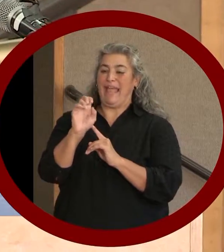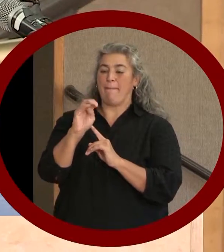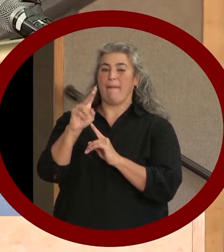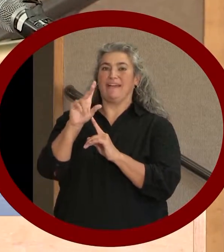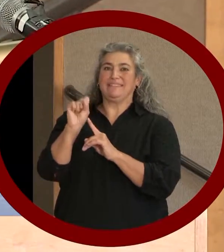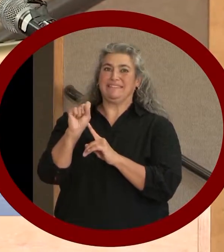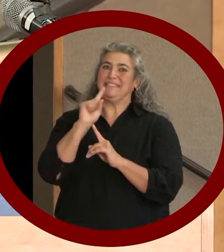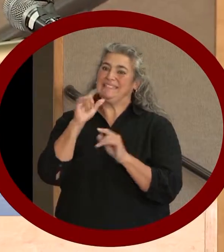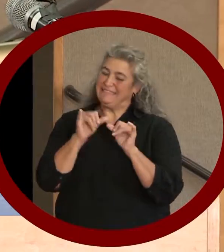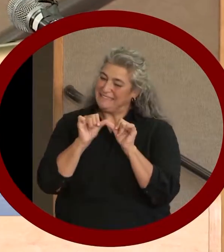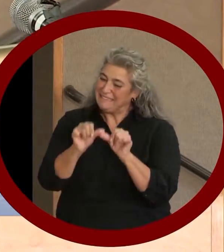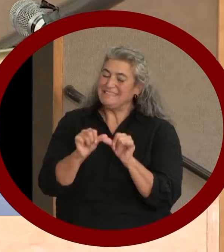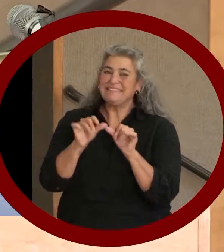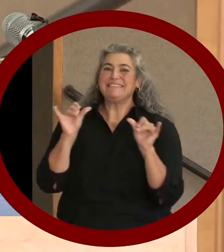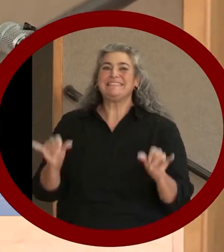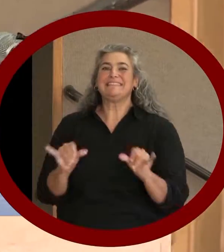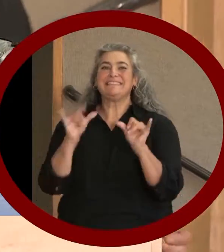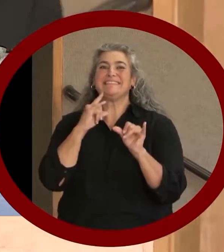Thank you.